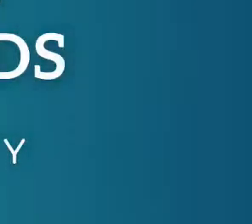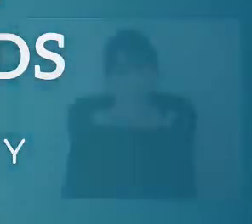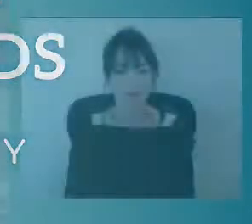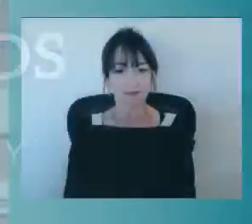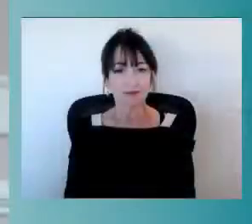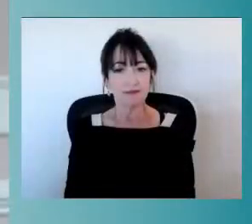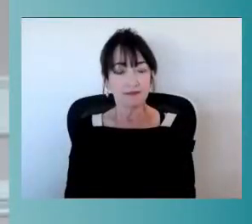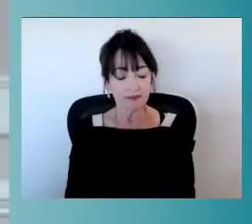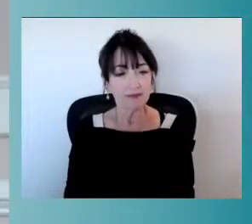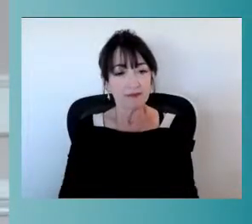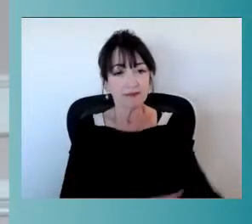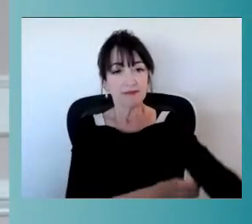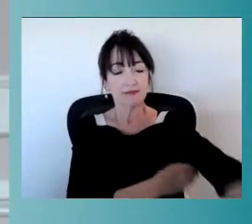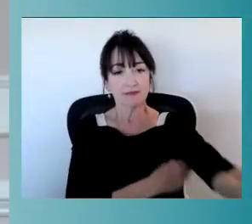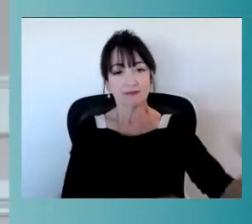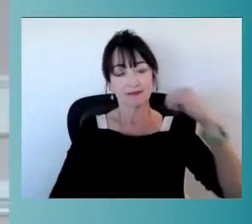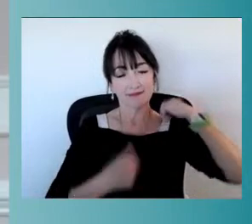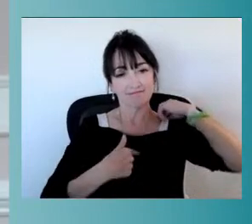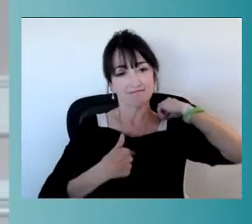So it is with